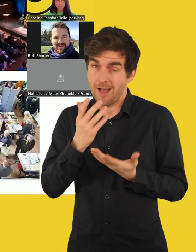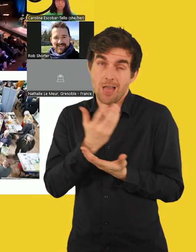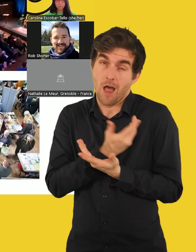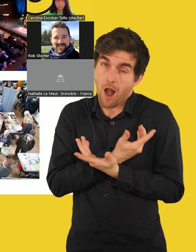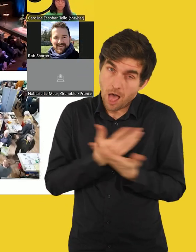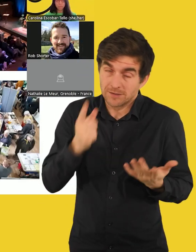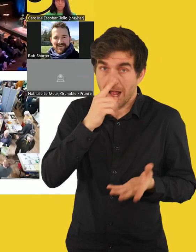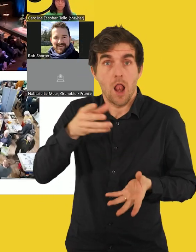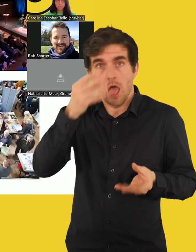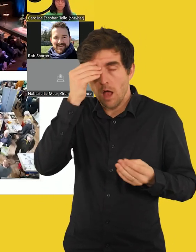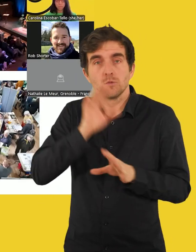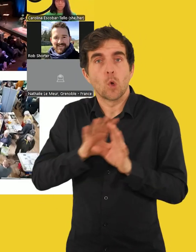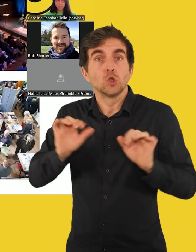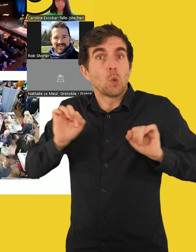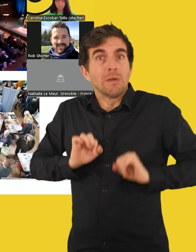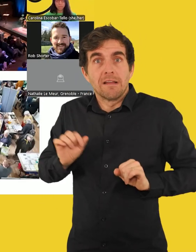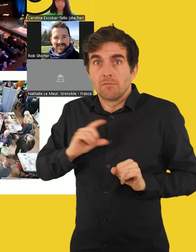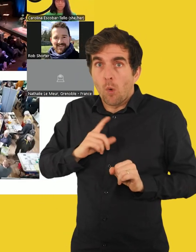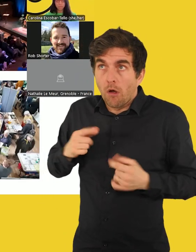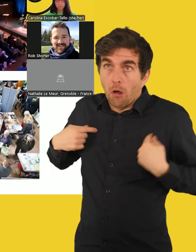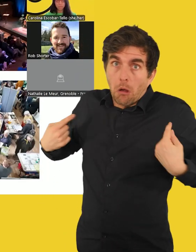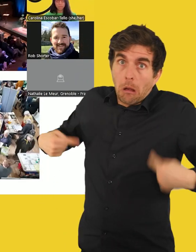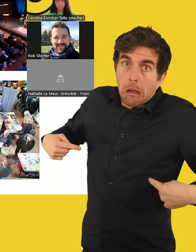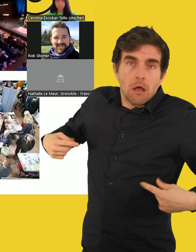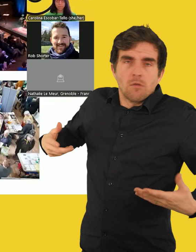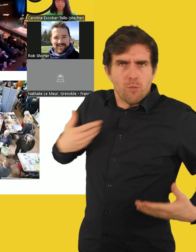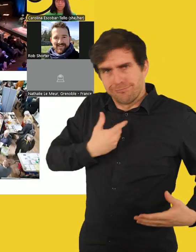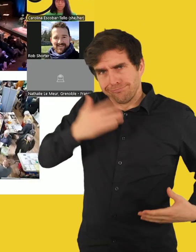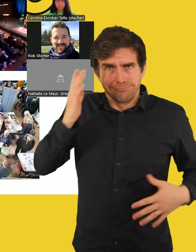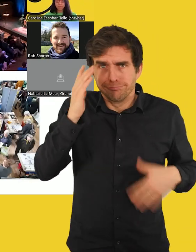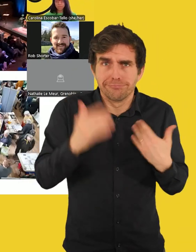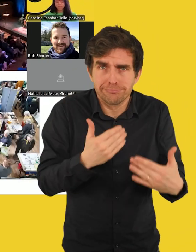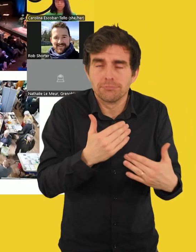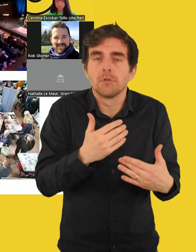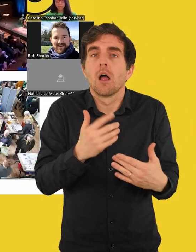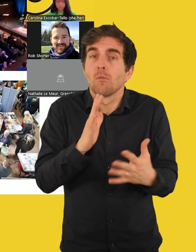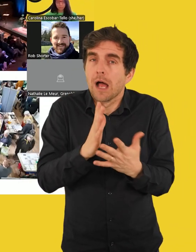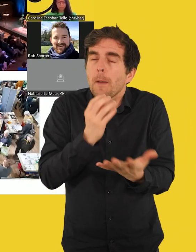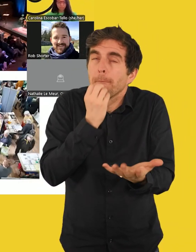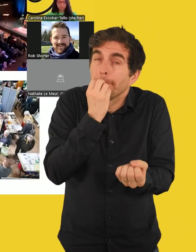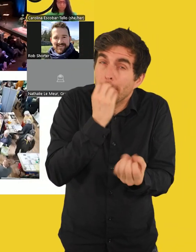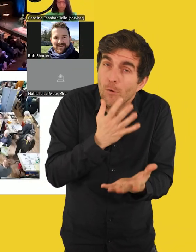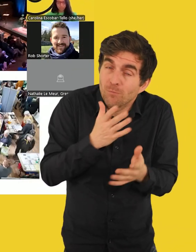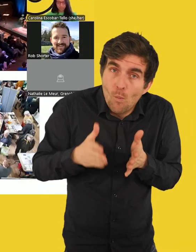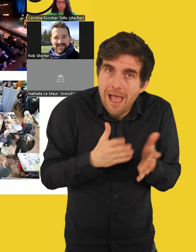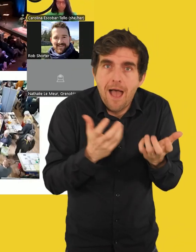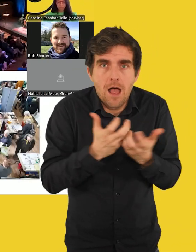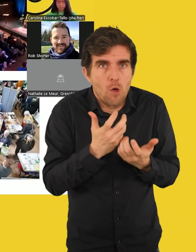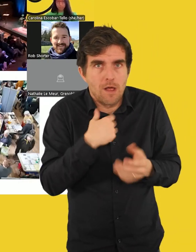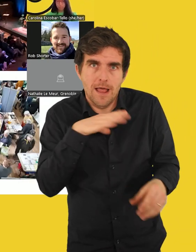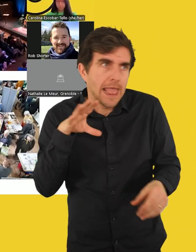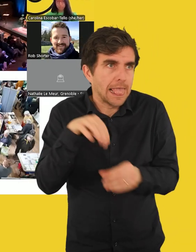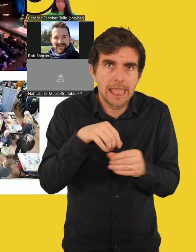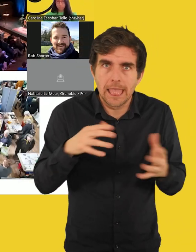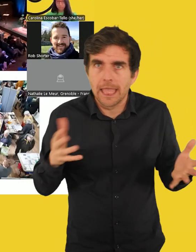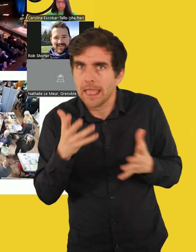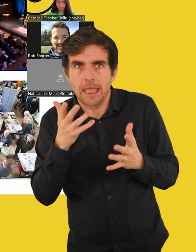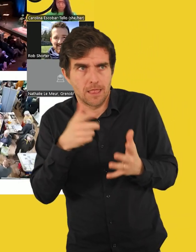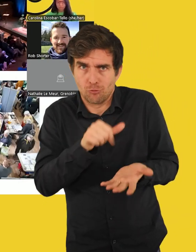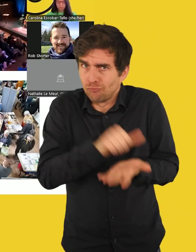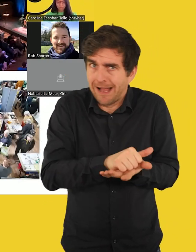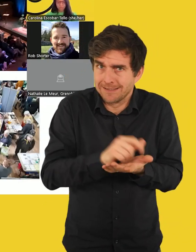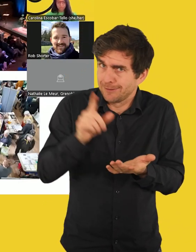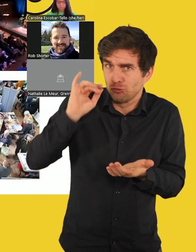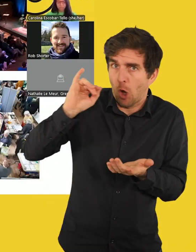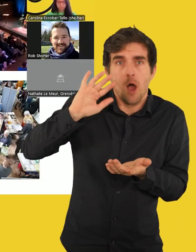think there's so much we can learn from that, not waiting for permission, but beginning and doing it in such a beautiful way that people want to be part of it, and